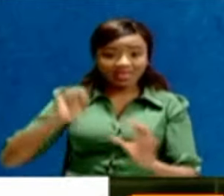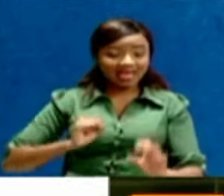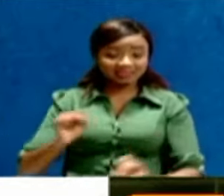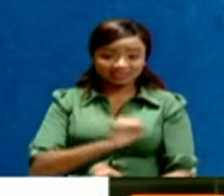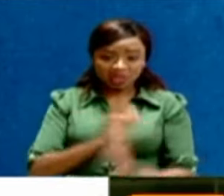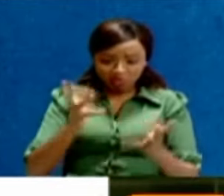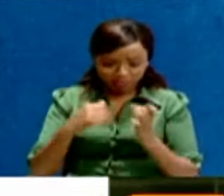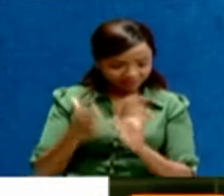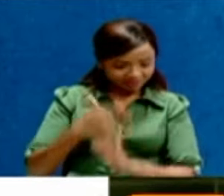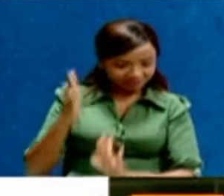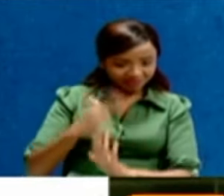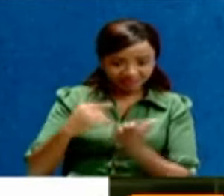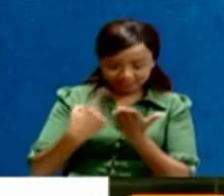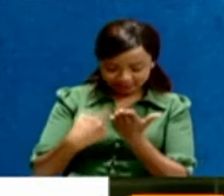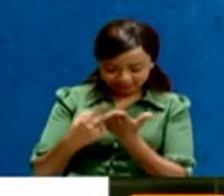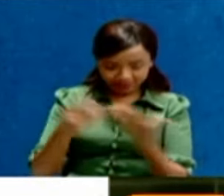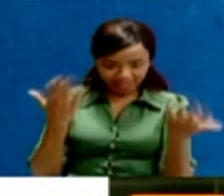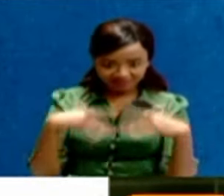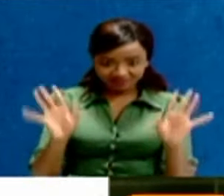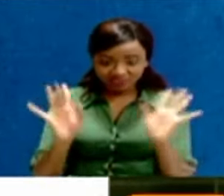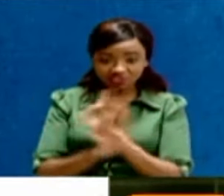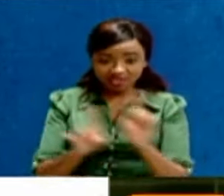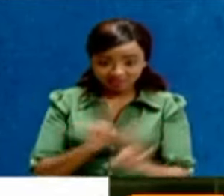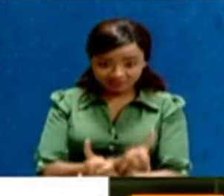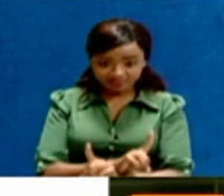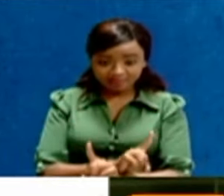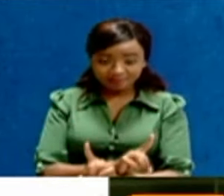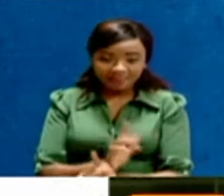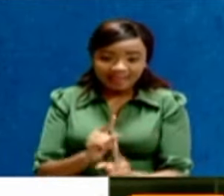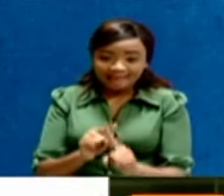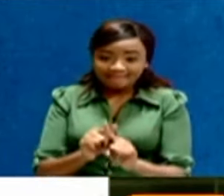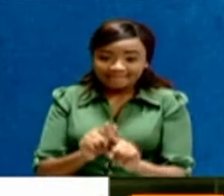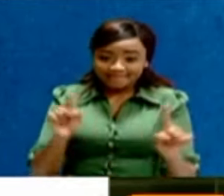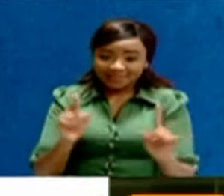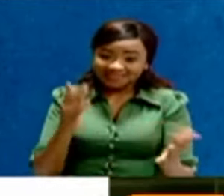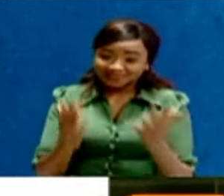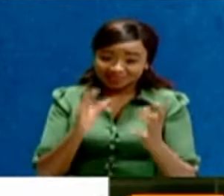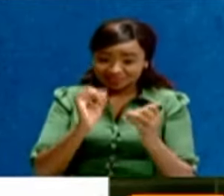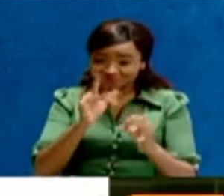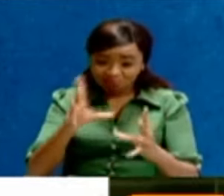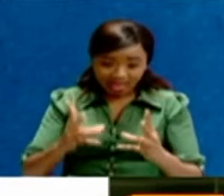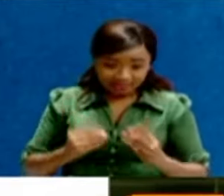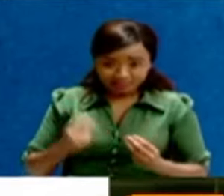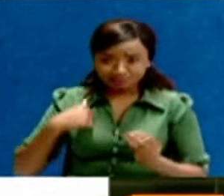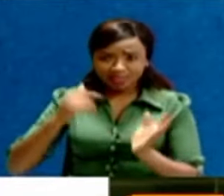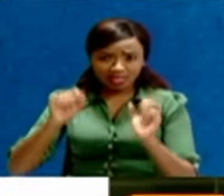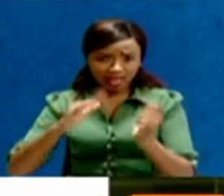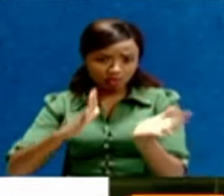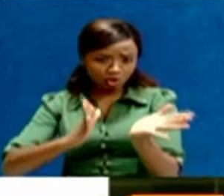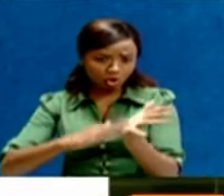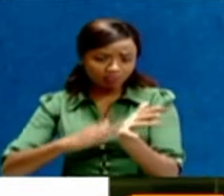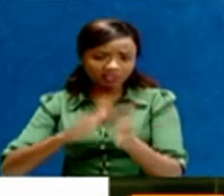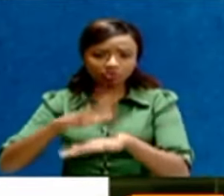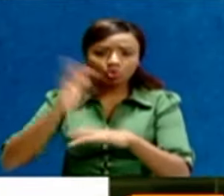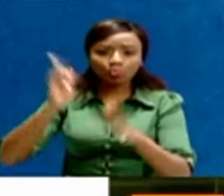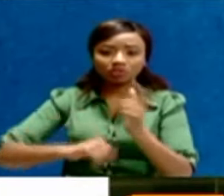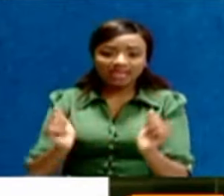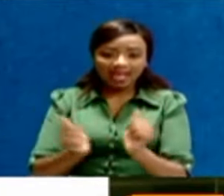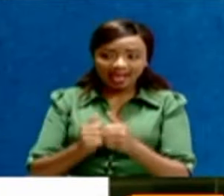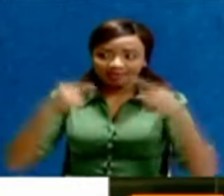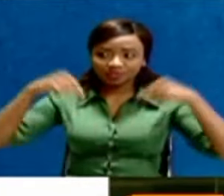hasten and discuss this matter once and for all. Maybe if you can allow me to comment on what happened